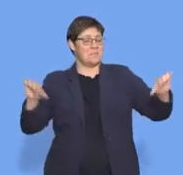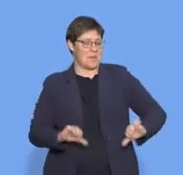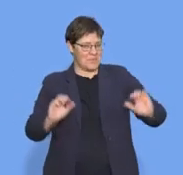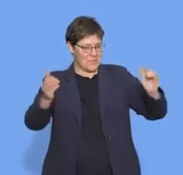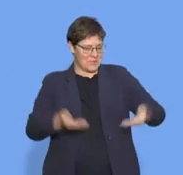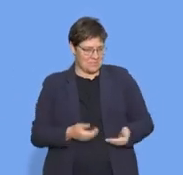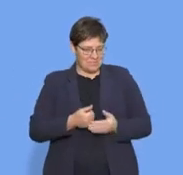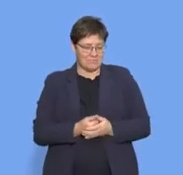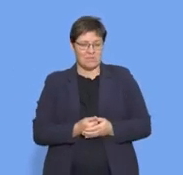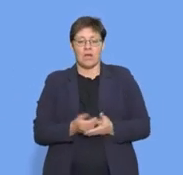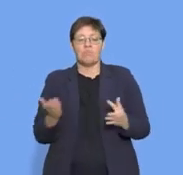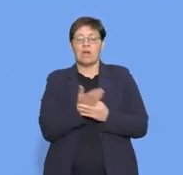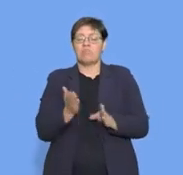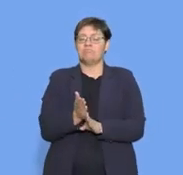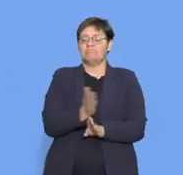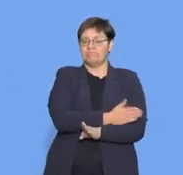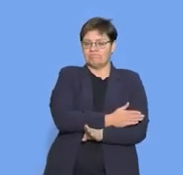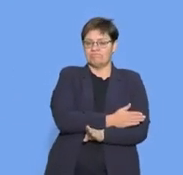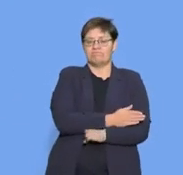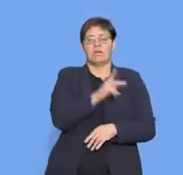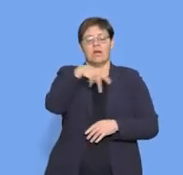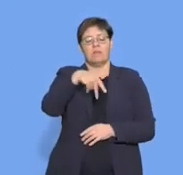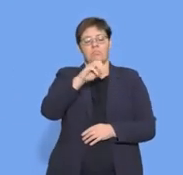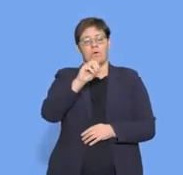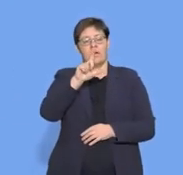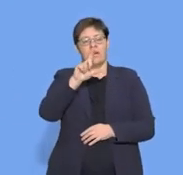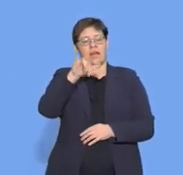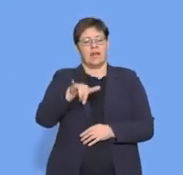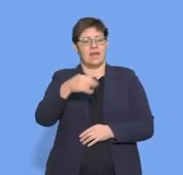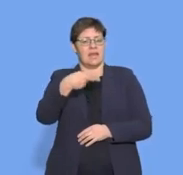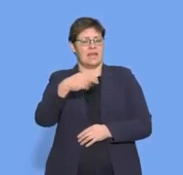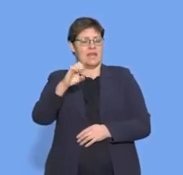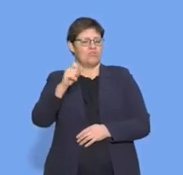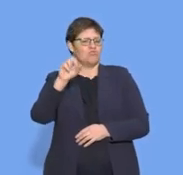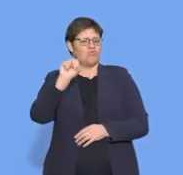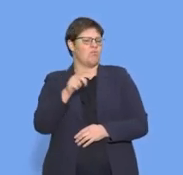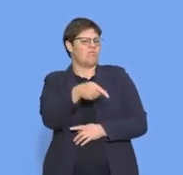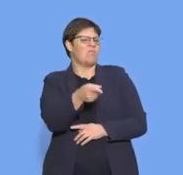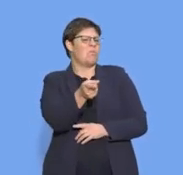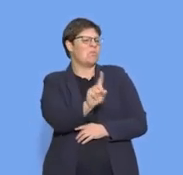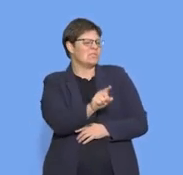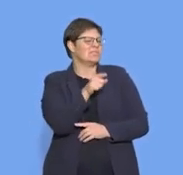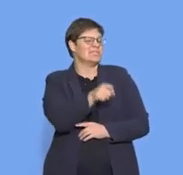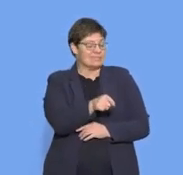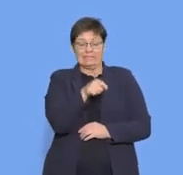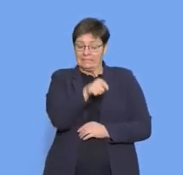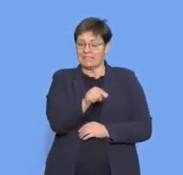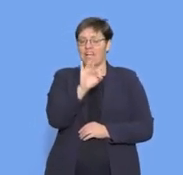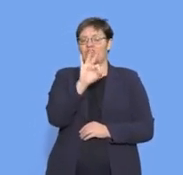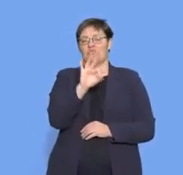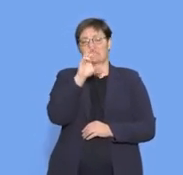Welcome back, everyone. Before the break, I defined what a polyhedron was. Just a reminder, in case you weren't with us,